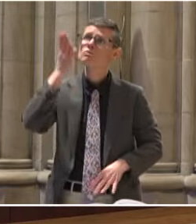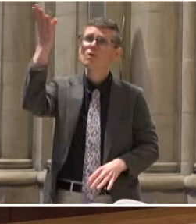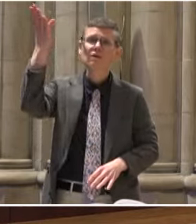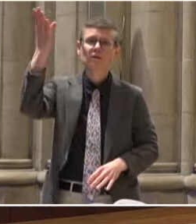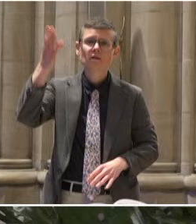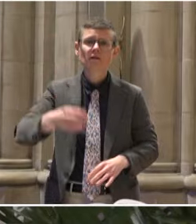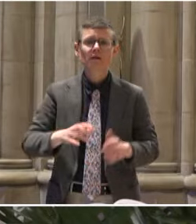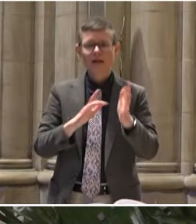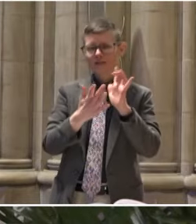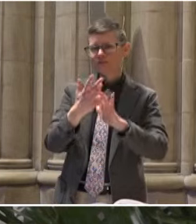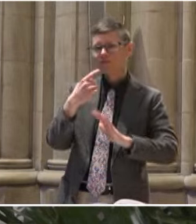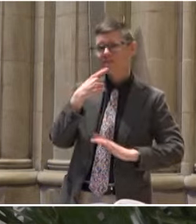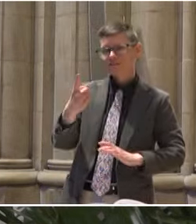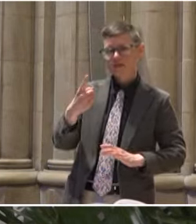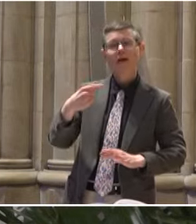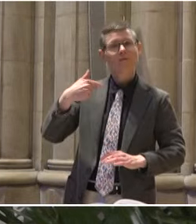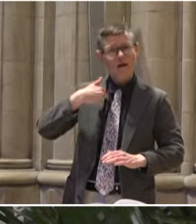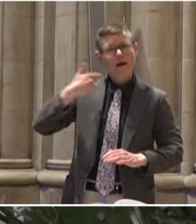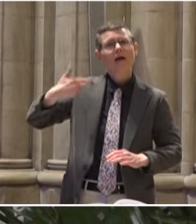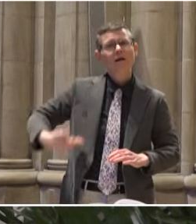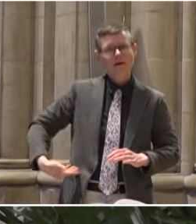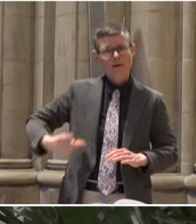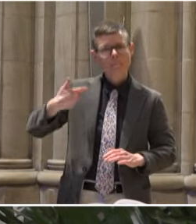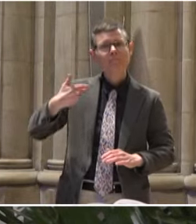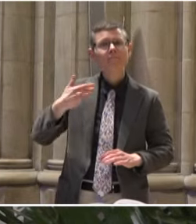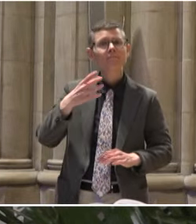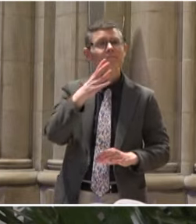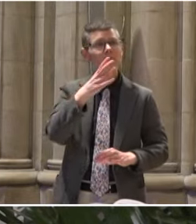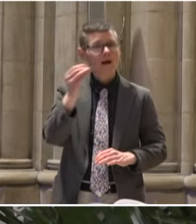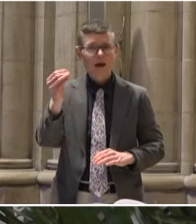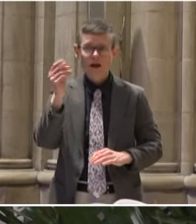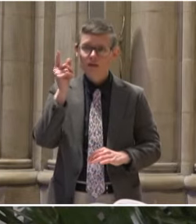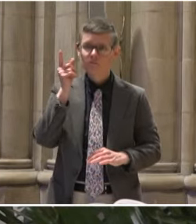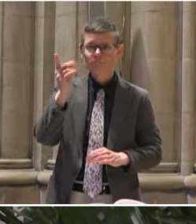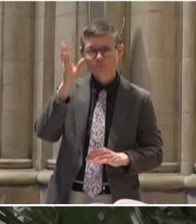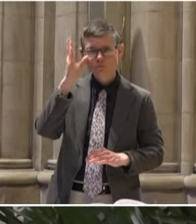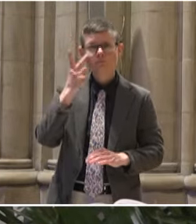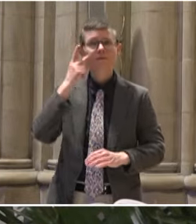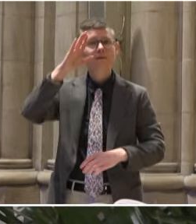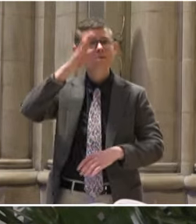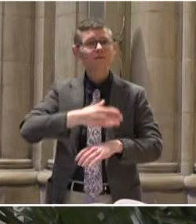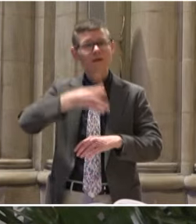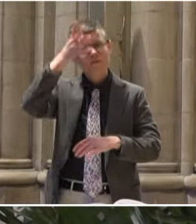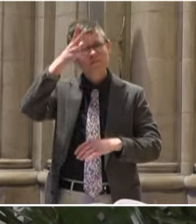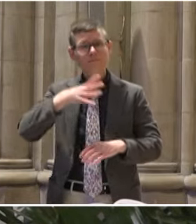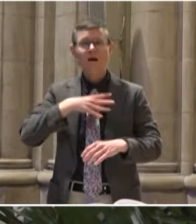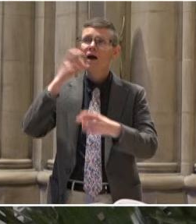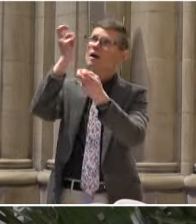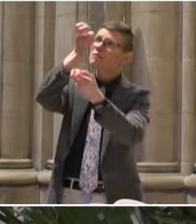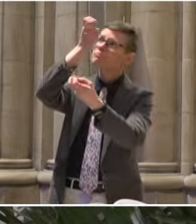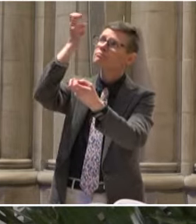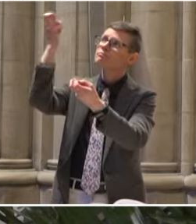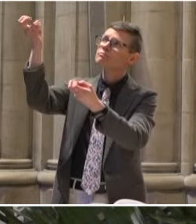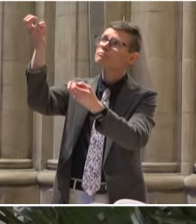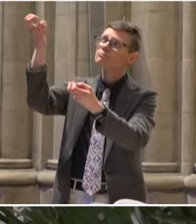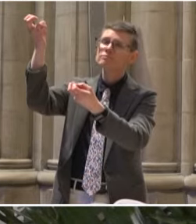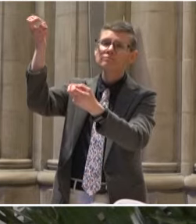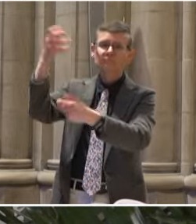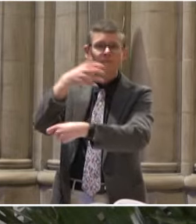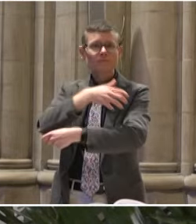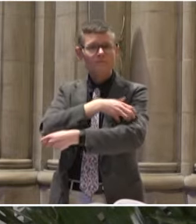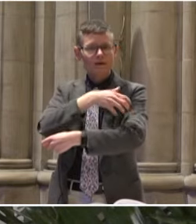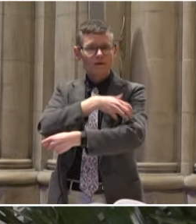said, "I am. And you will see the Son of Man seated at the right hand of the power